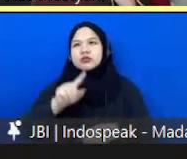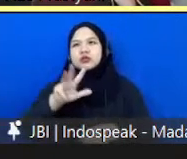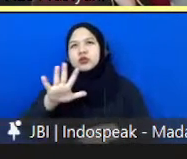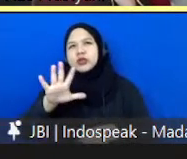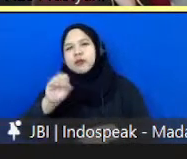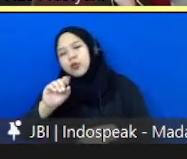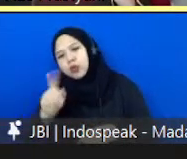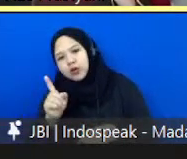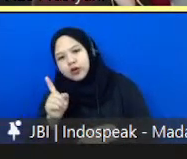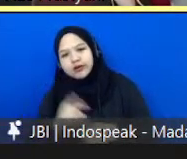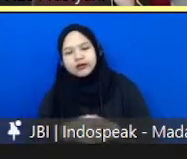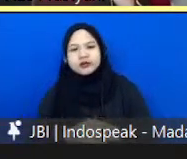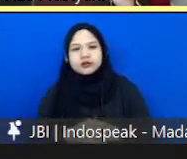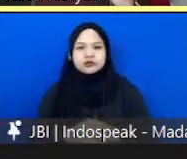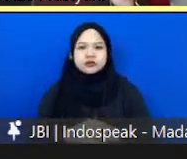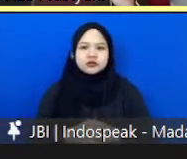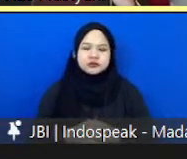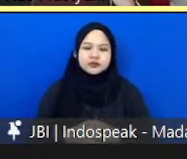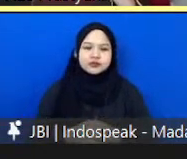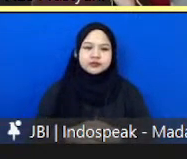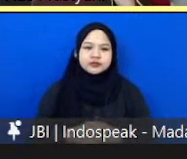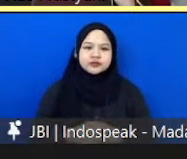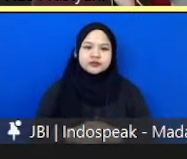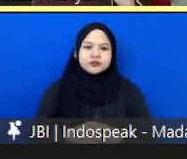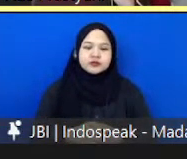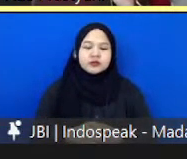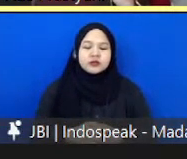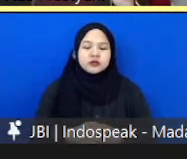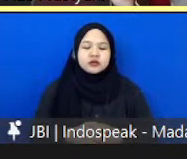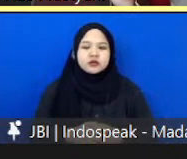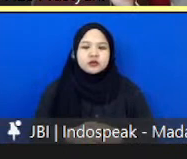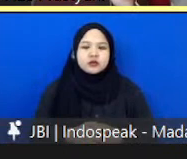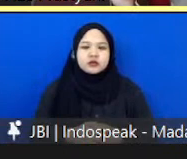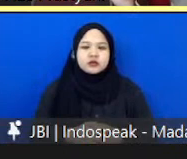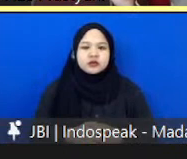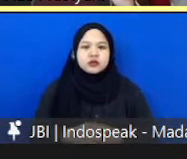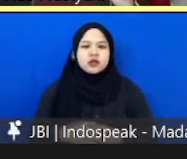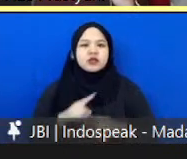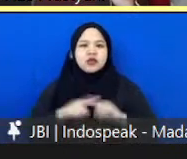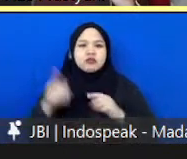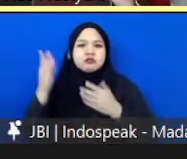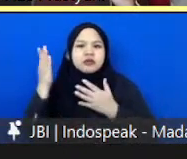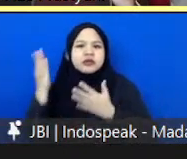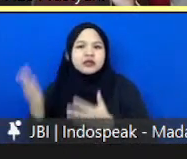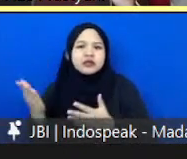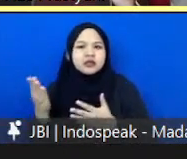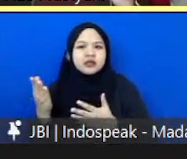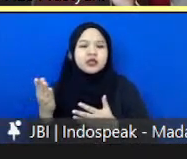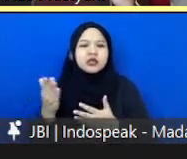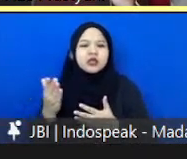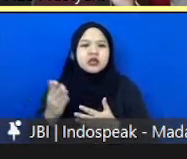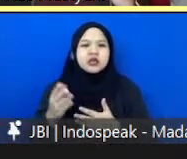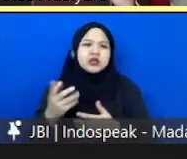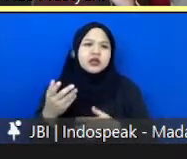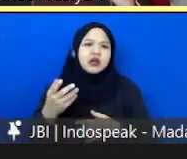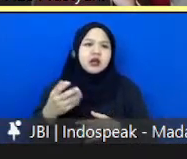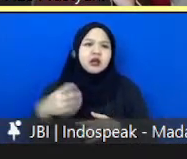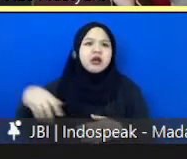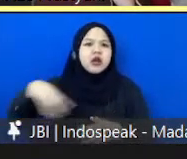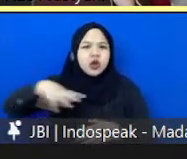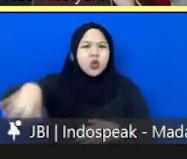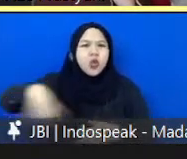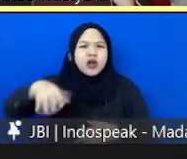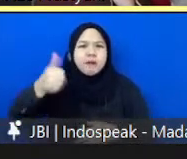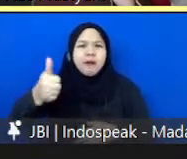of neuropsychopharmacology. However, again, it was only prescribed if family could afford it. And these care in